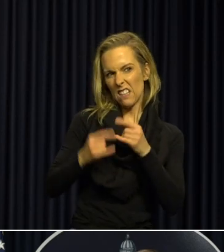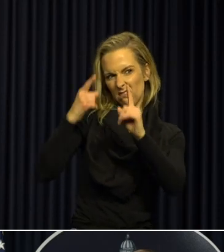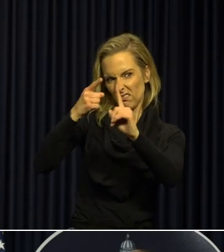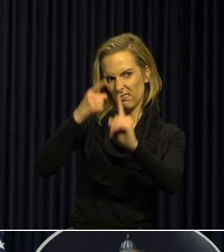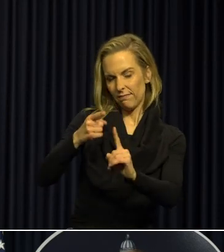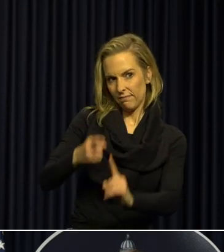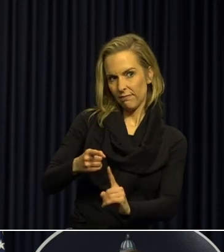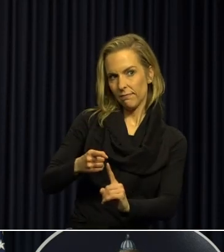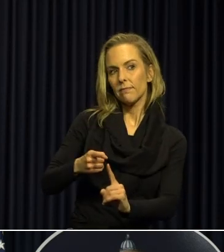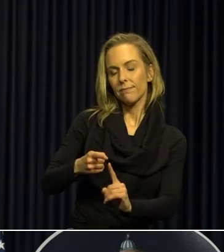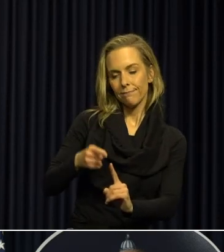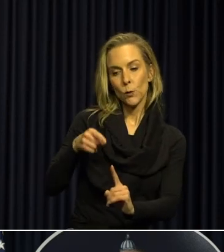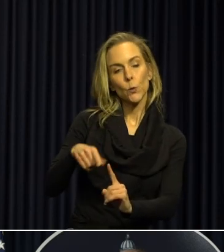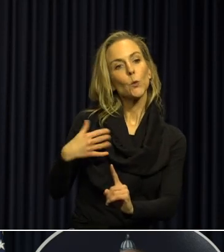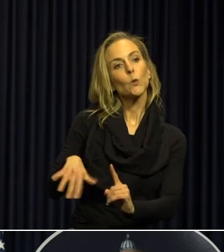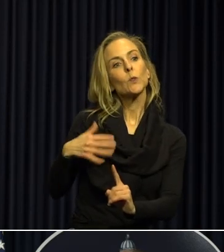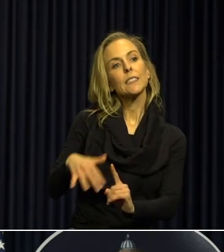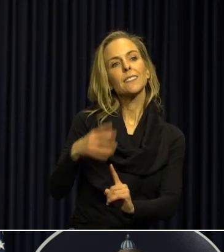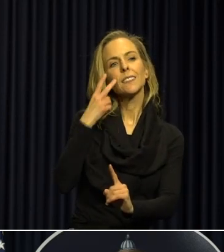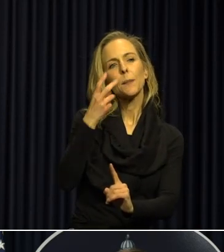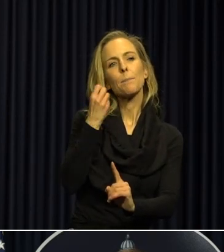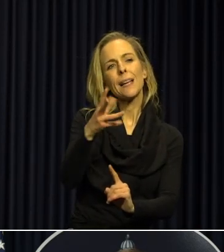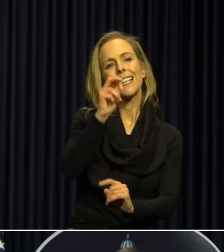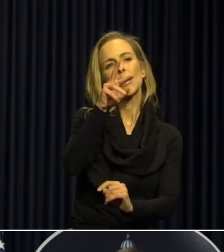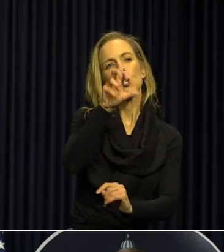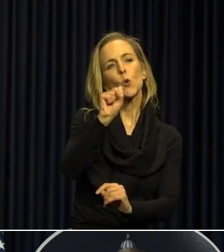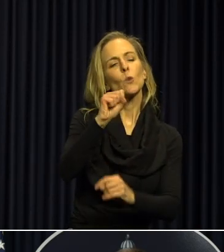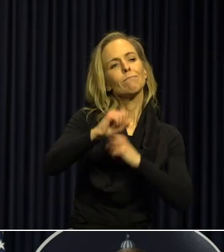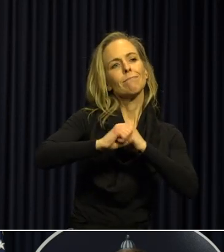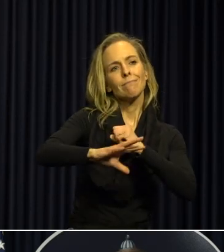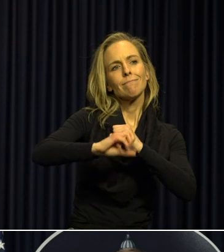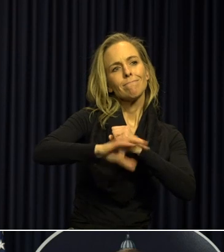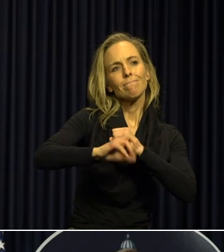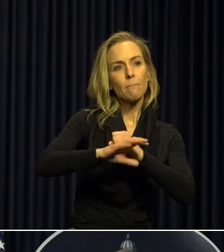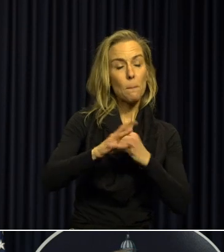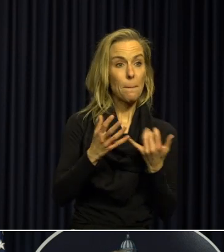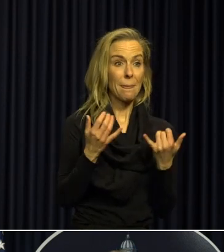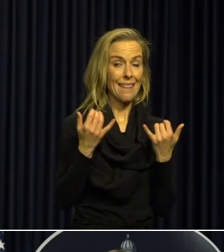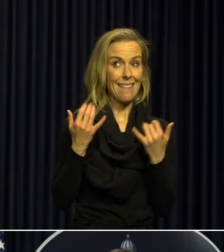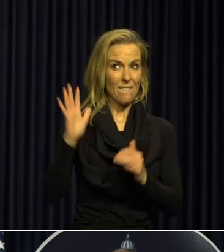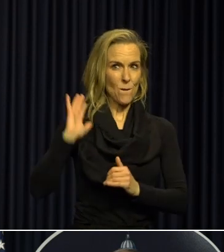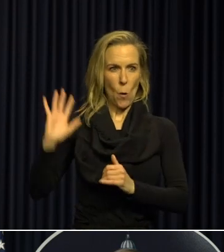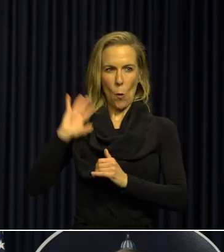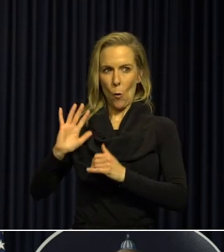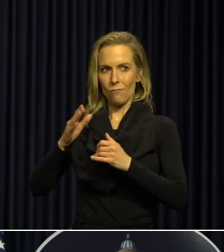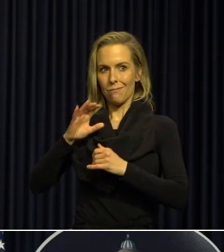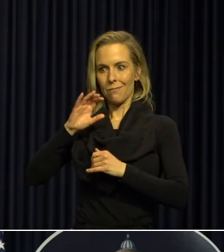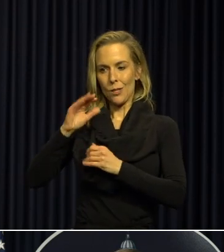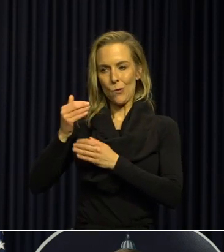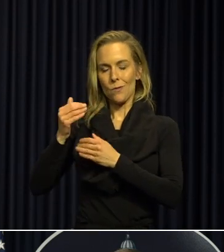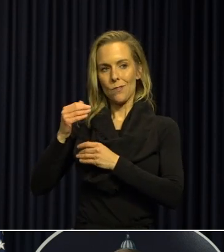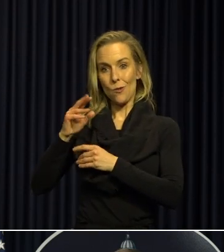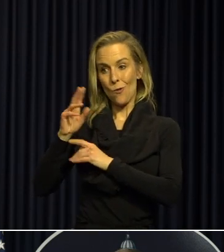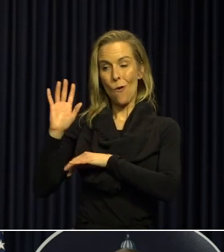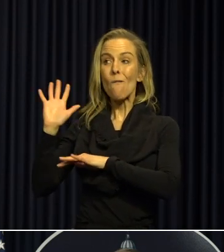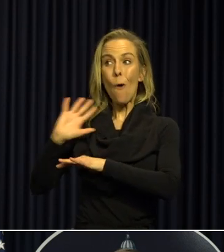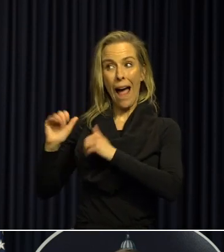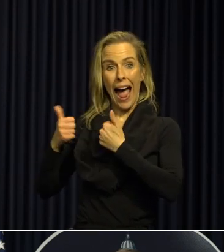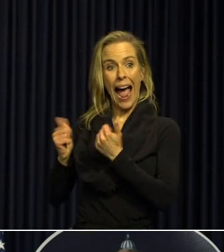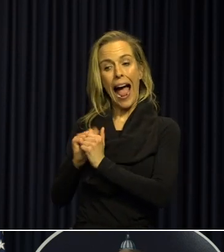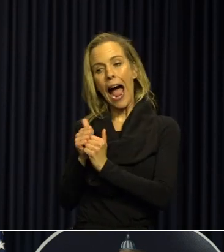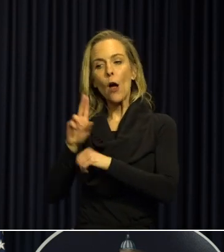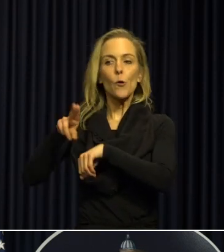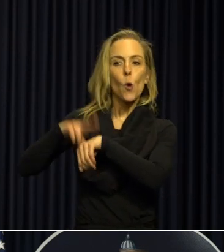the game changer. We see different news out there all the time. We're gonna have a new normal until we get a vaccine